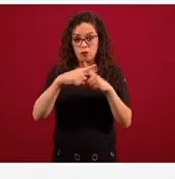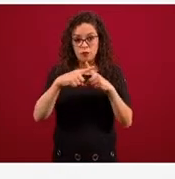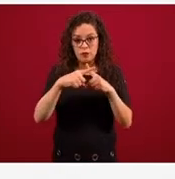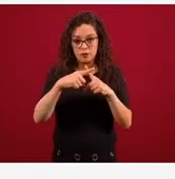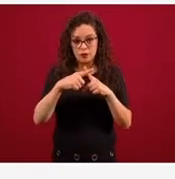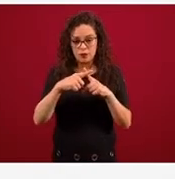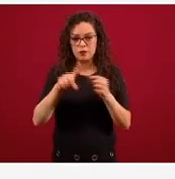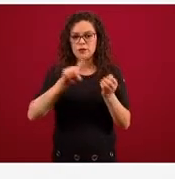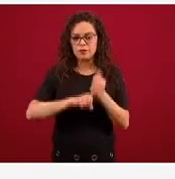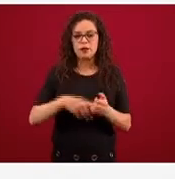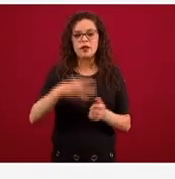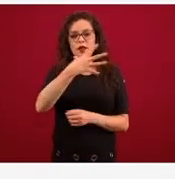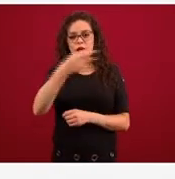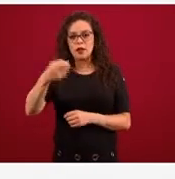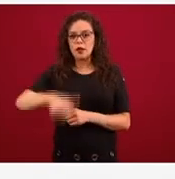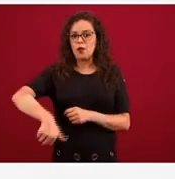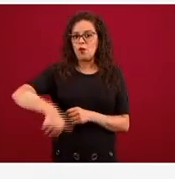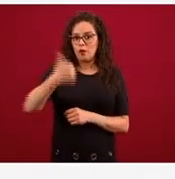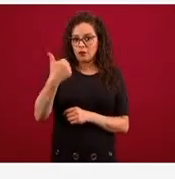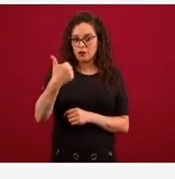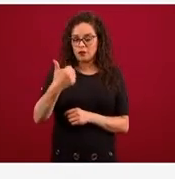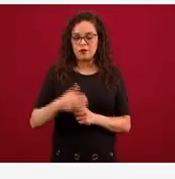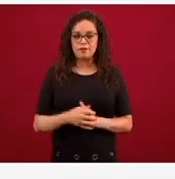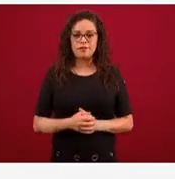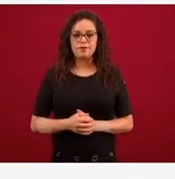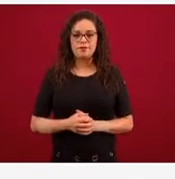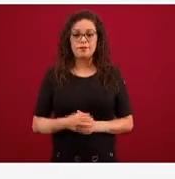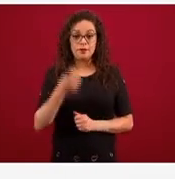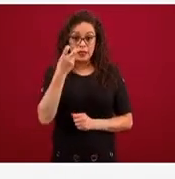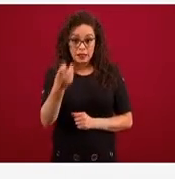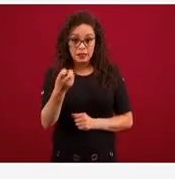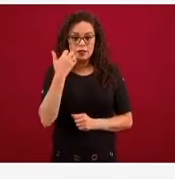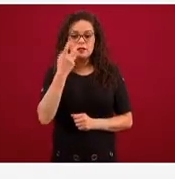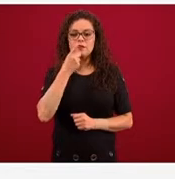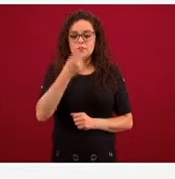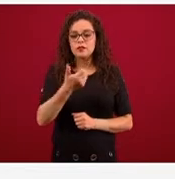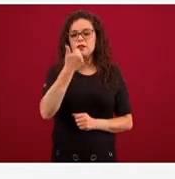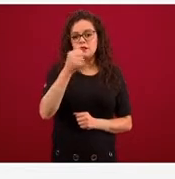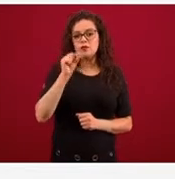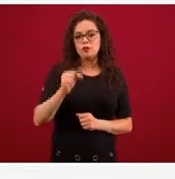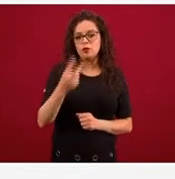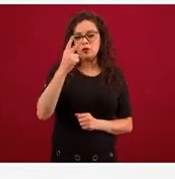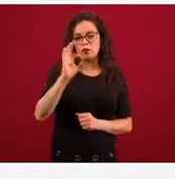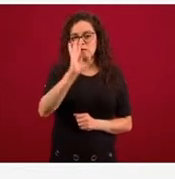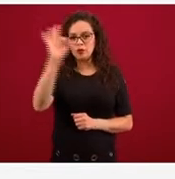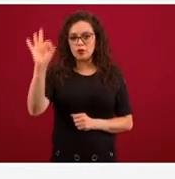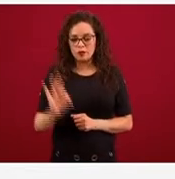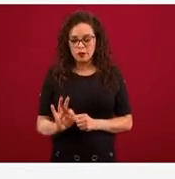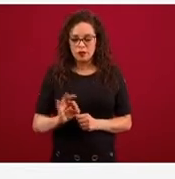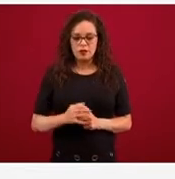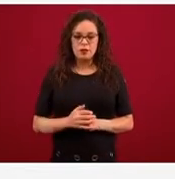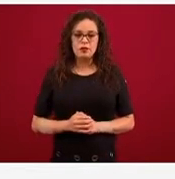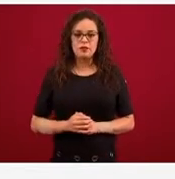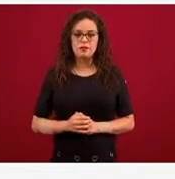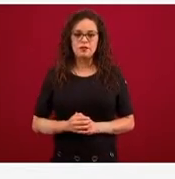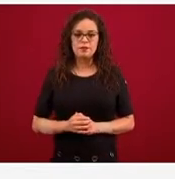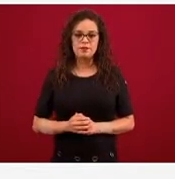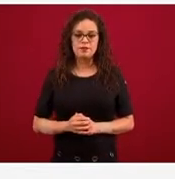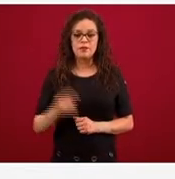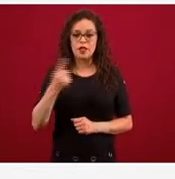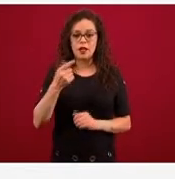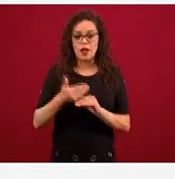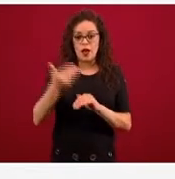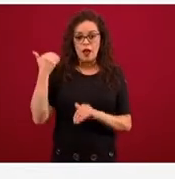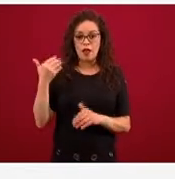fueron felt that they were positive. 511, y eso So representó this un means 6.2% 6.2%. en It has comparación gone a lo down que se tenía from